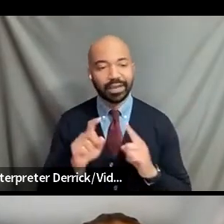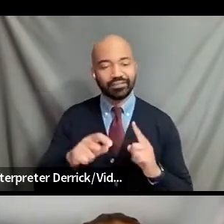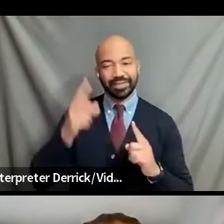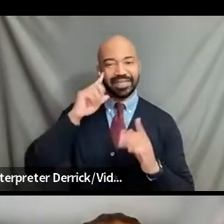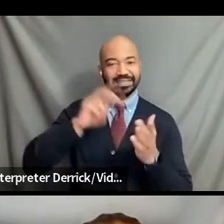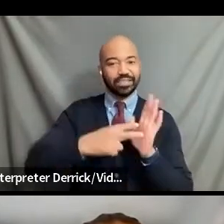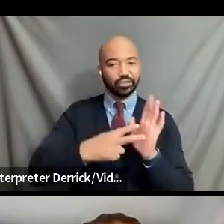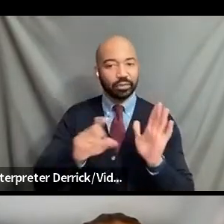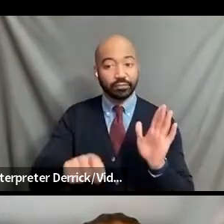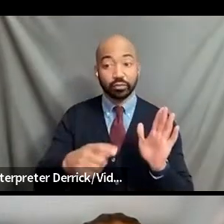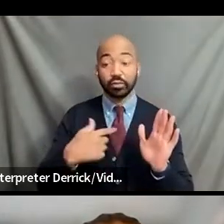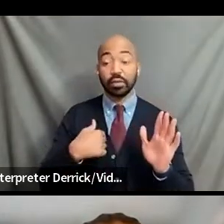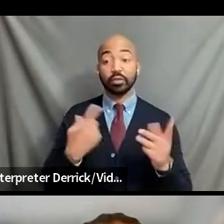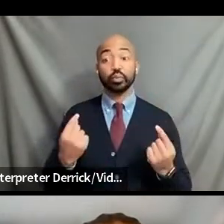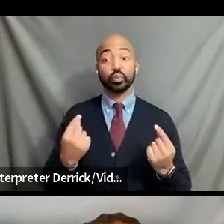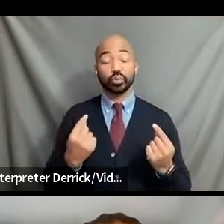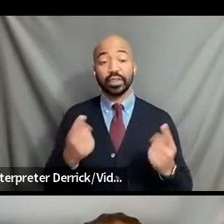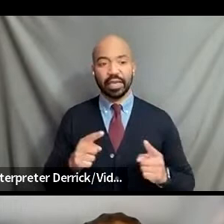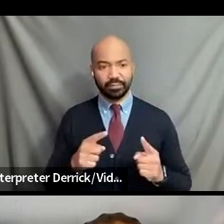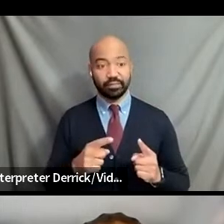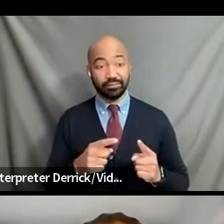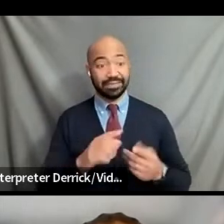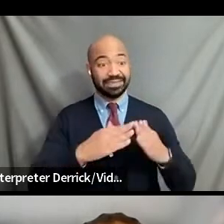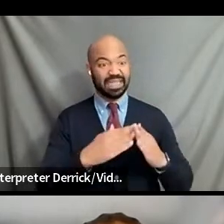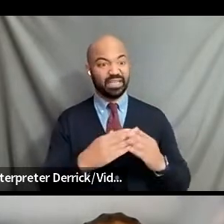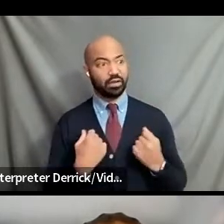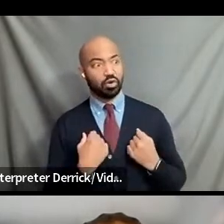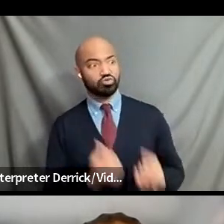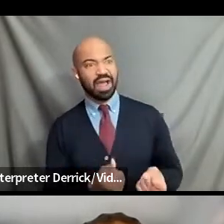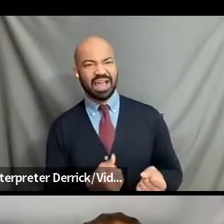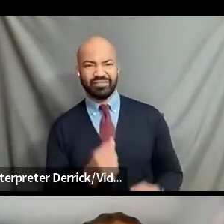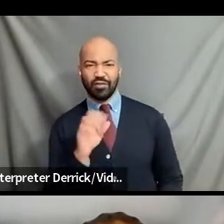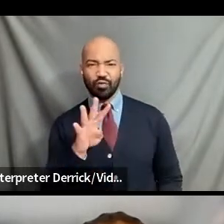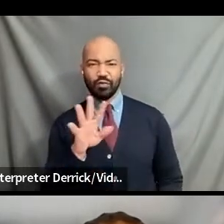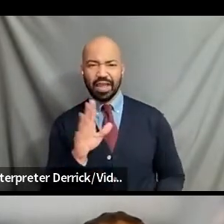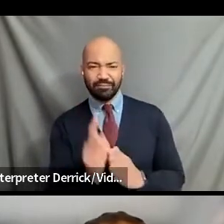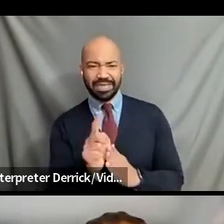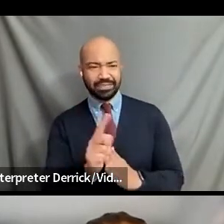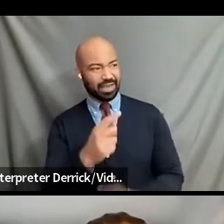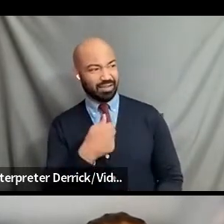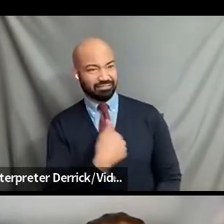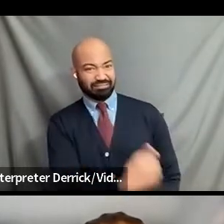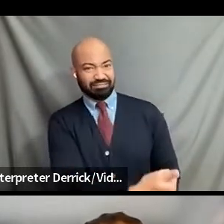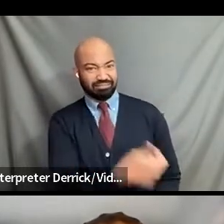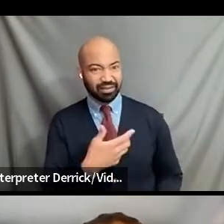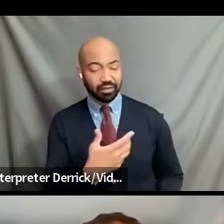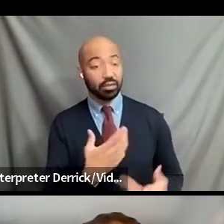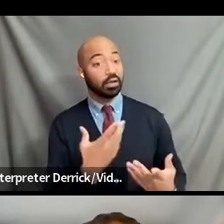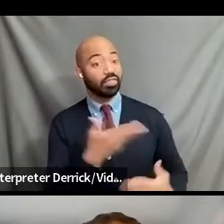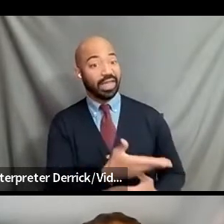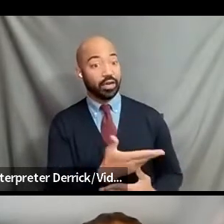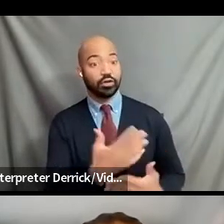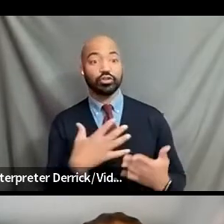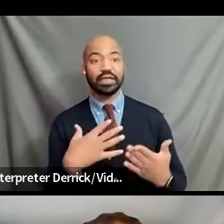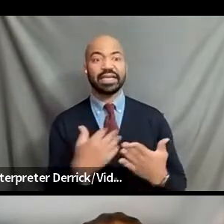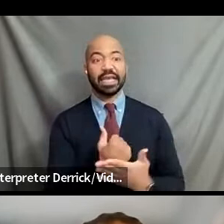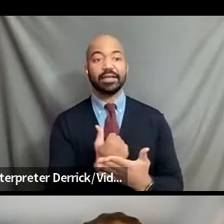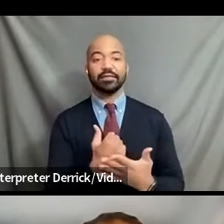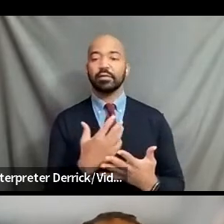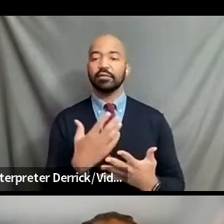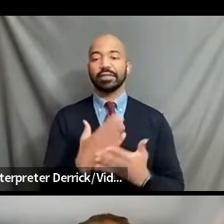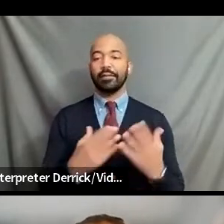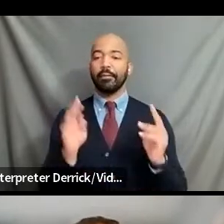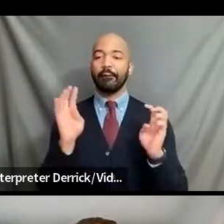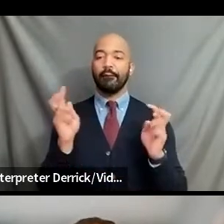used to drive to the city for, that's over 45 minutes away just to get some, some culture back diversity. into